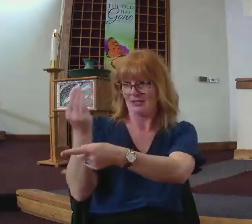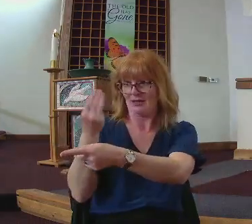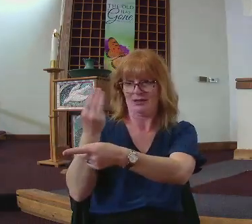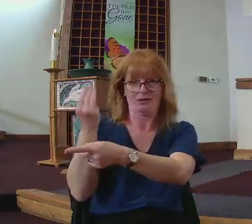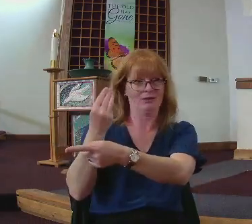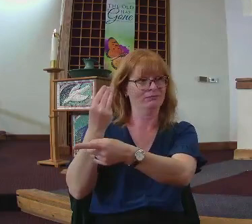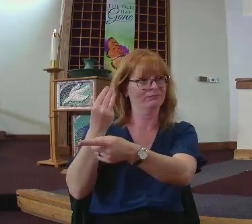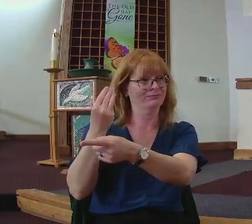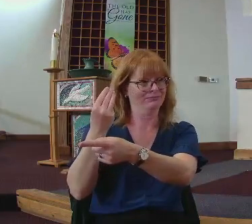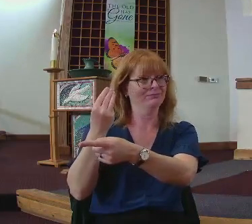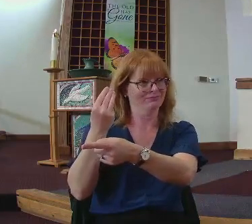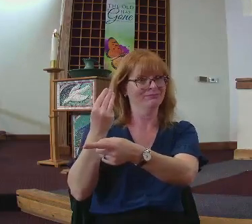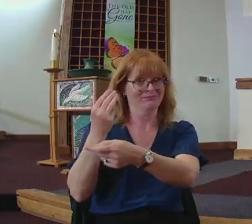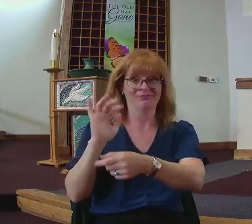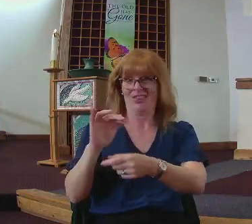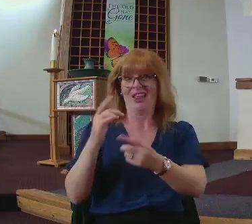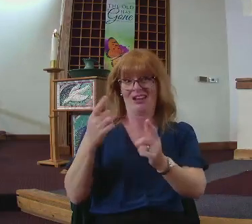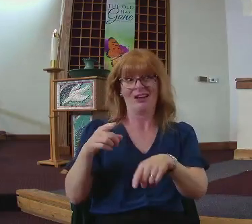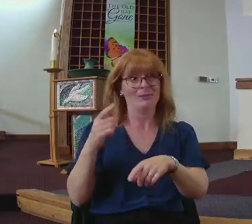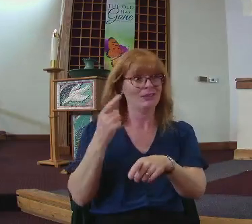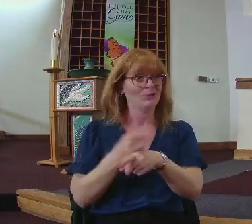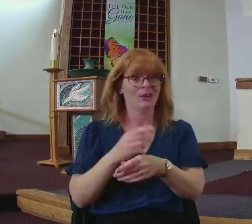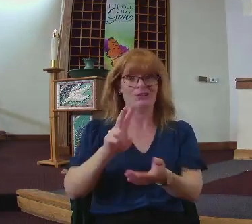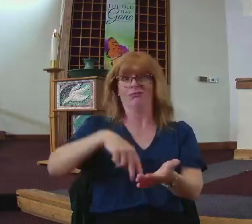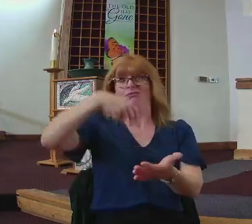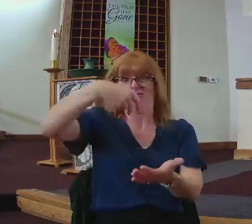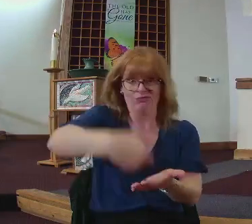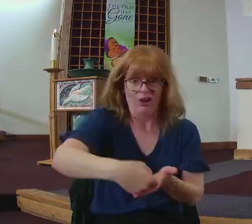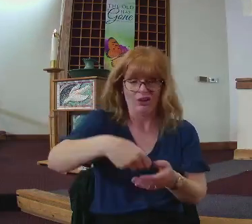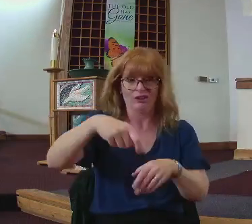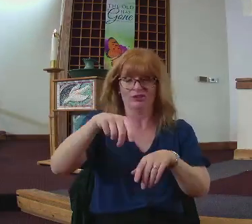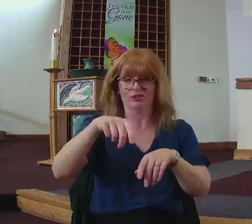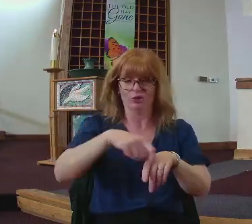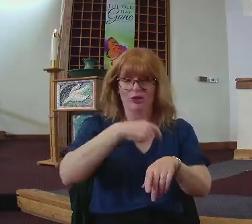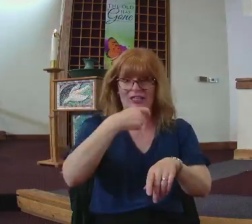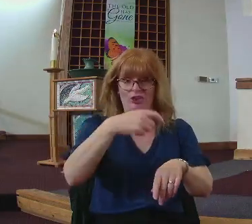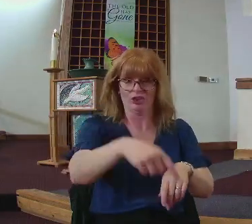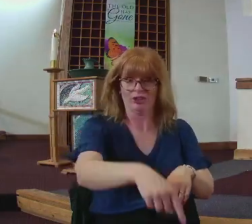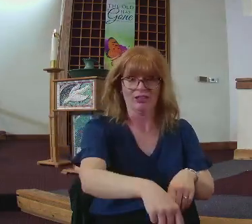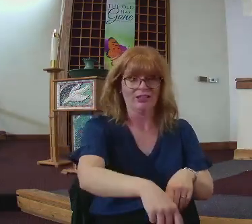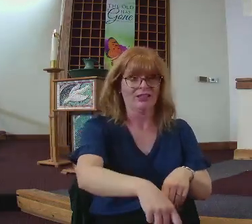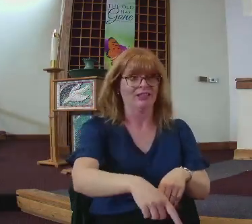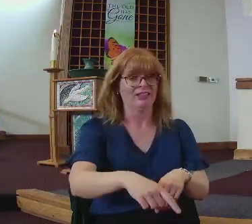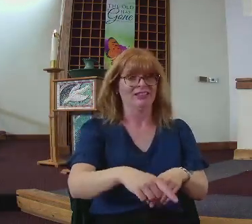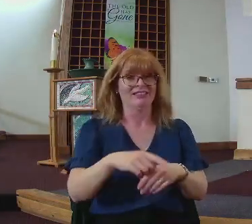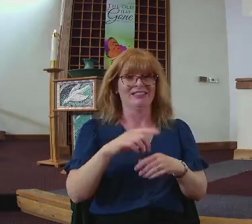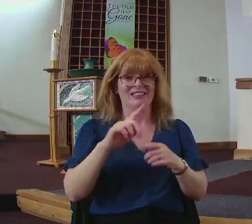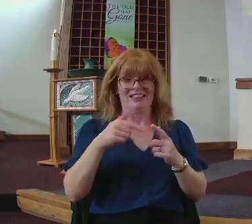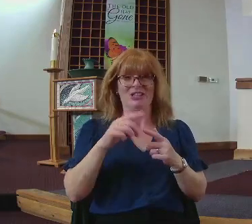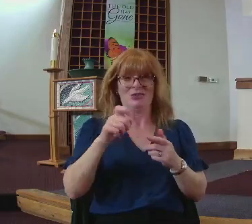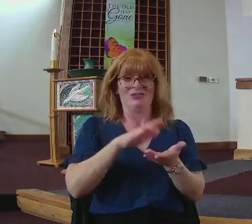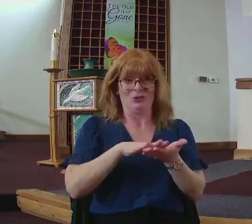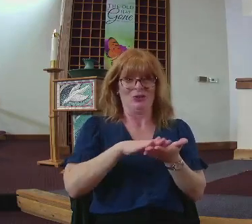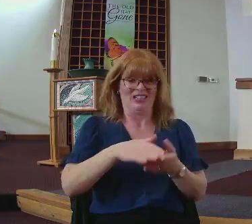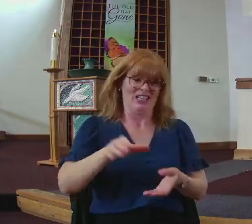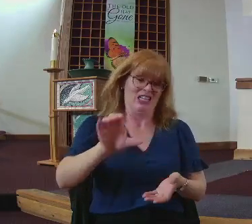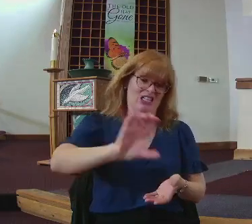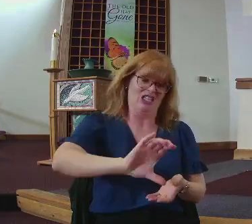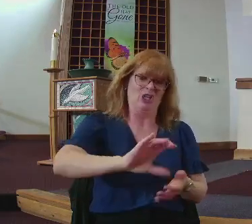Monday. It happens, right? Do you love it when it has to be cleaned out?